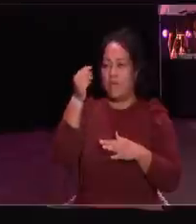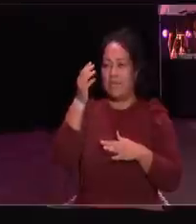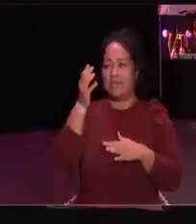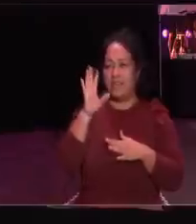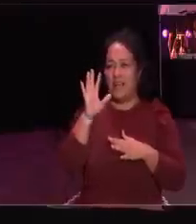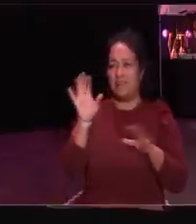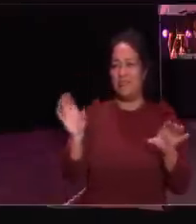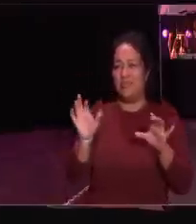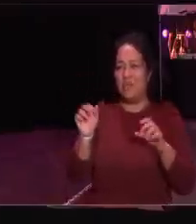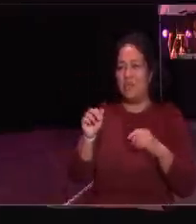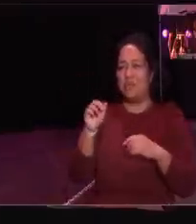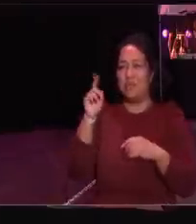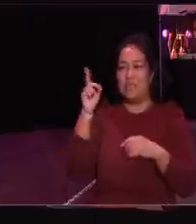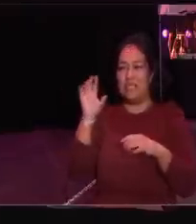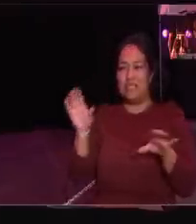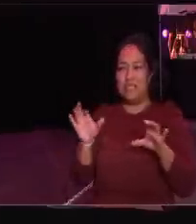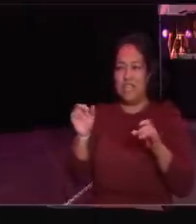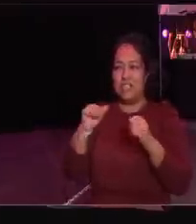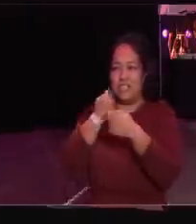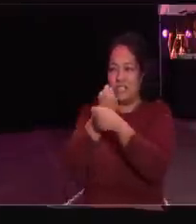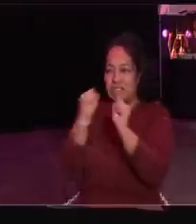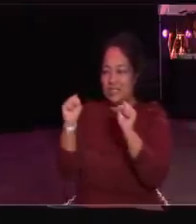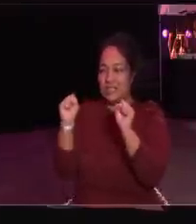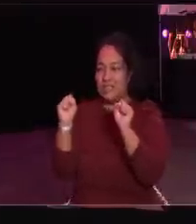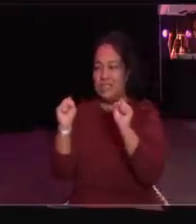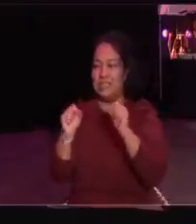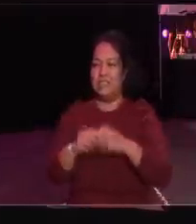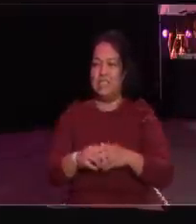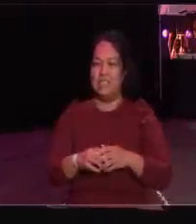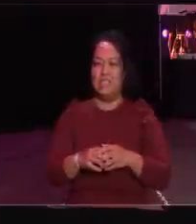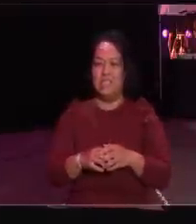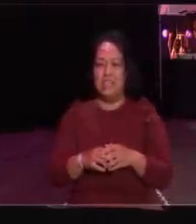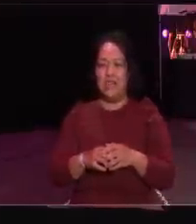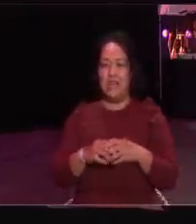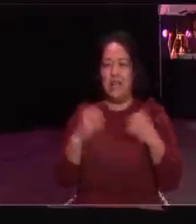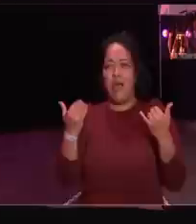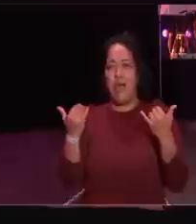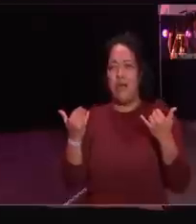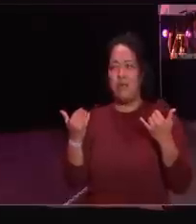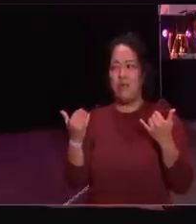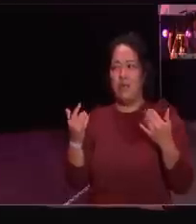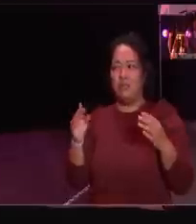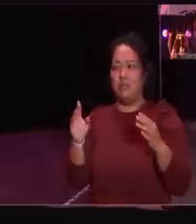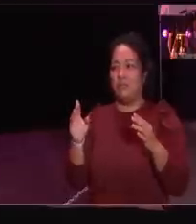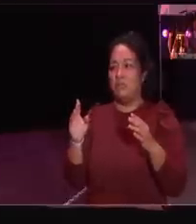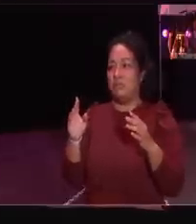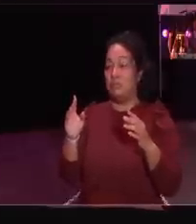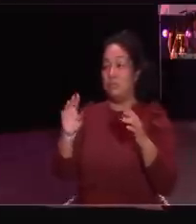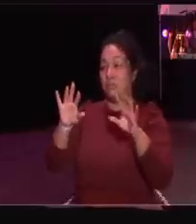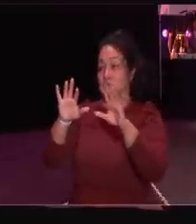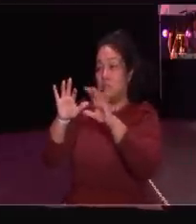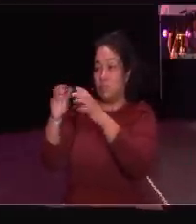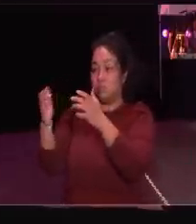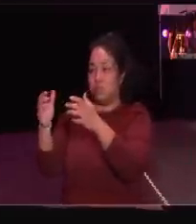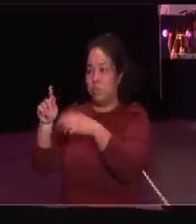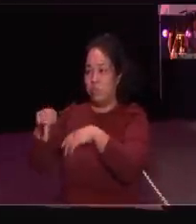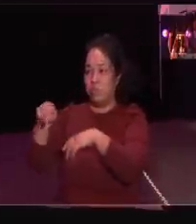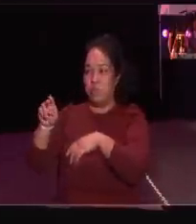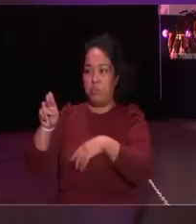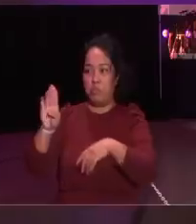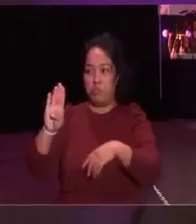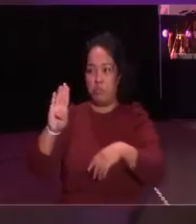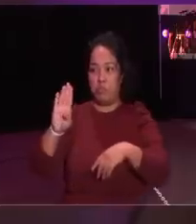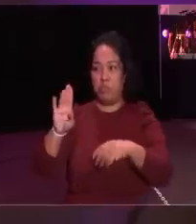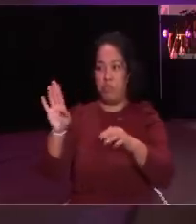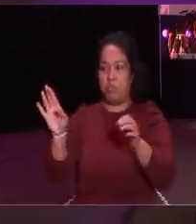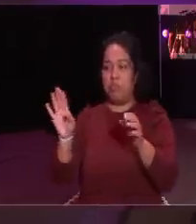to save. Ahora queremos que el público nos aplauda. Now we want the public to applaud us. Dios quiere que el público se arrepienta. But